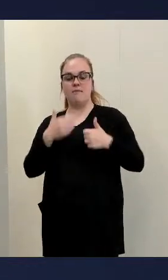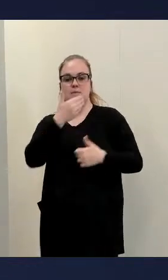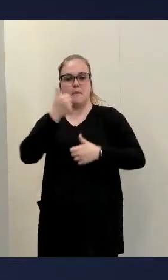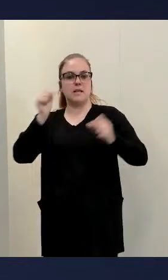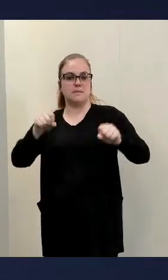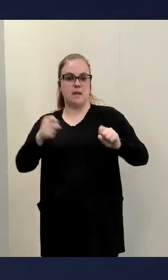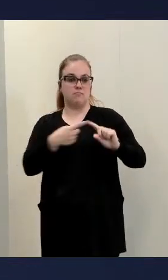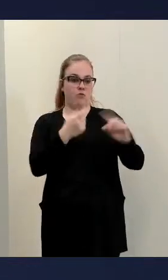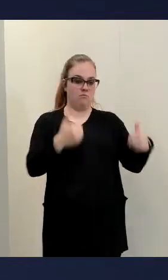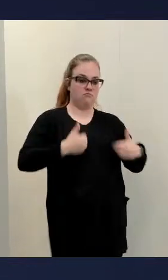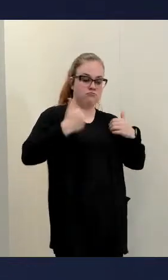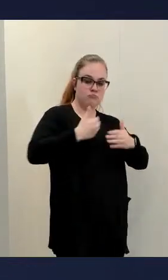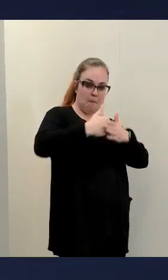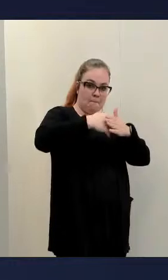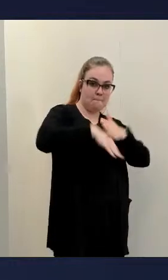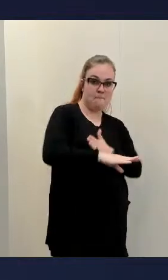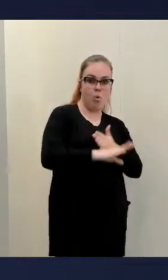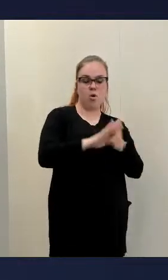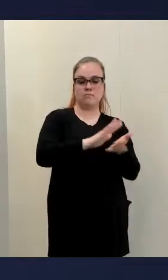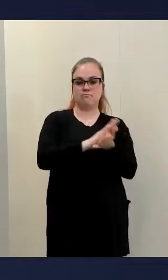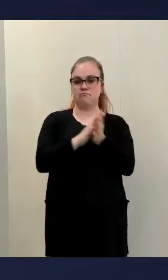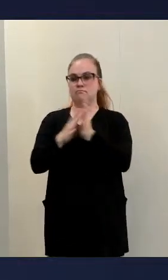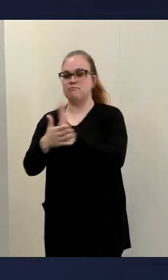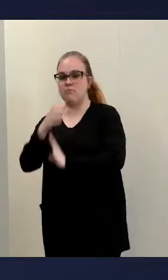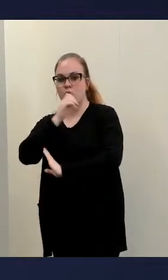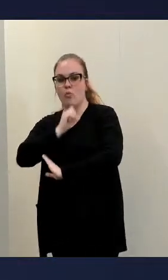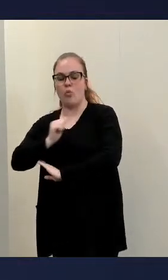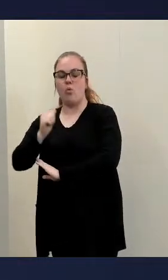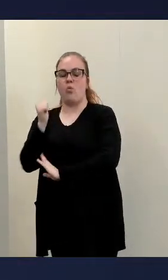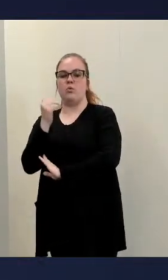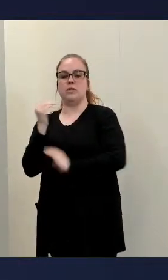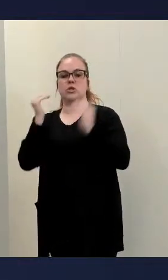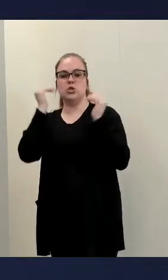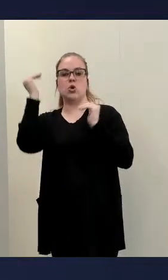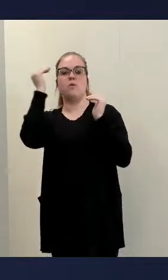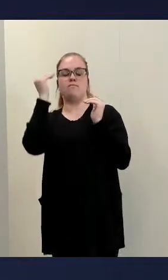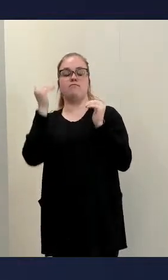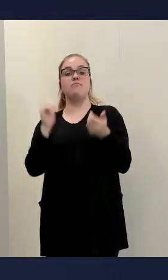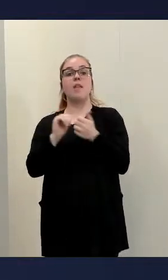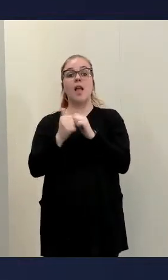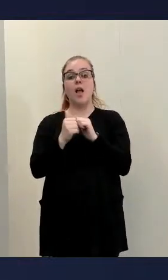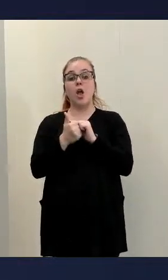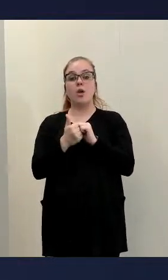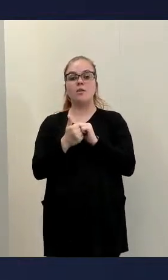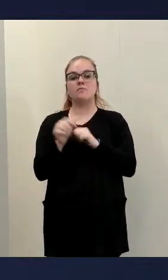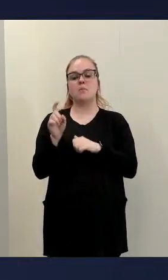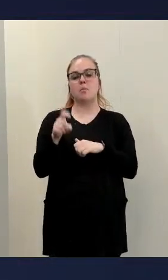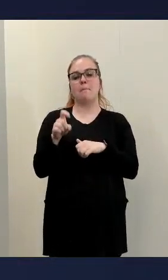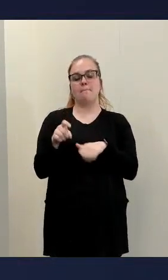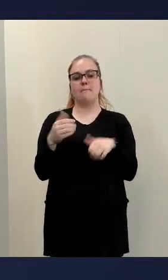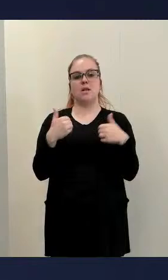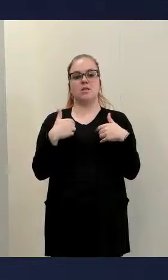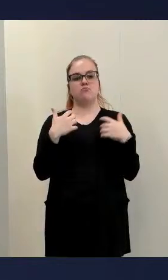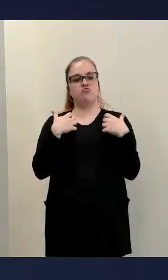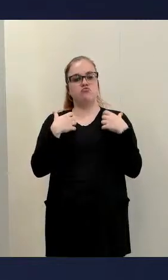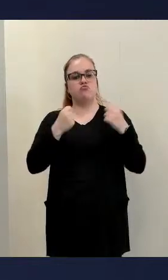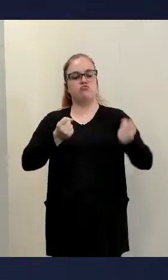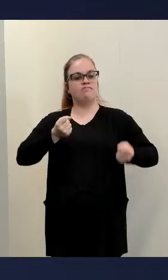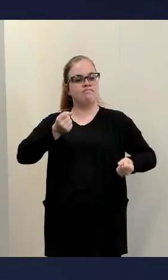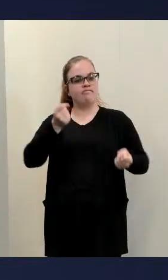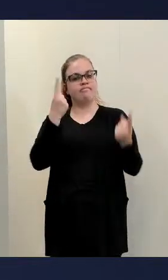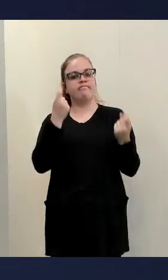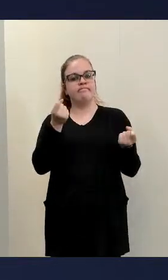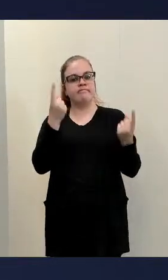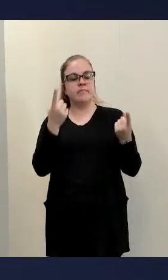youngest child, the newborn, to the oldest adult. And to do that, you need to have a strong understanding of